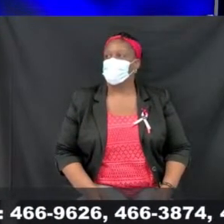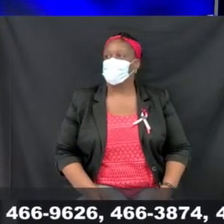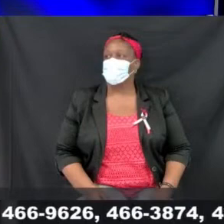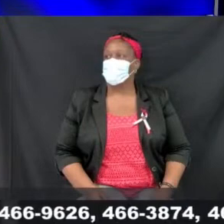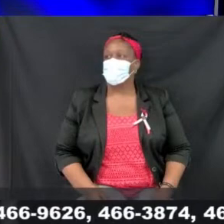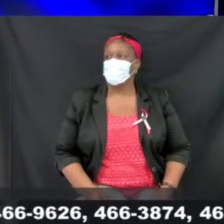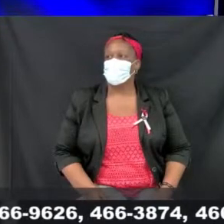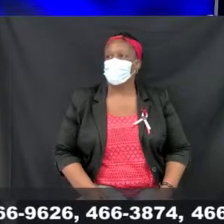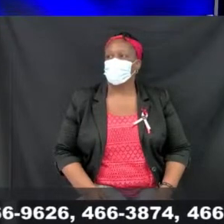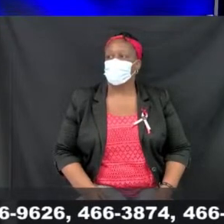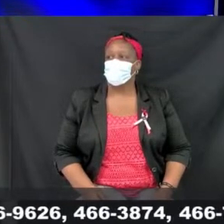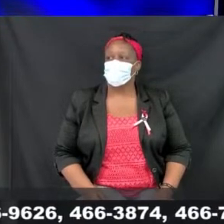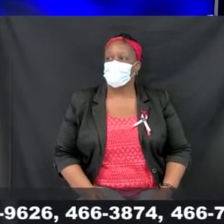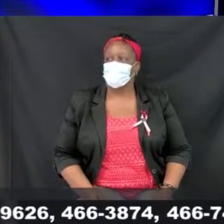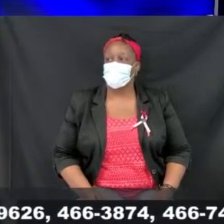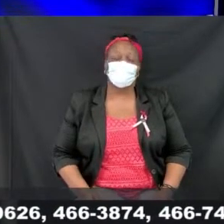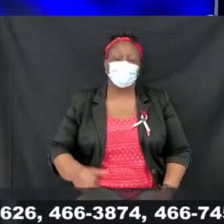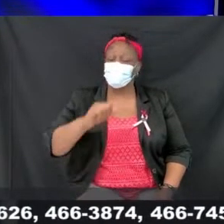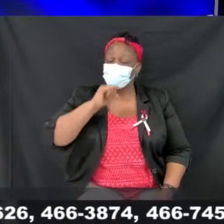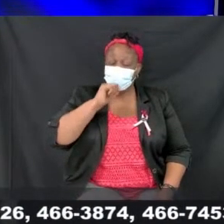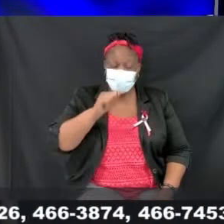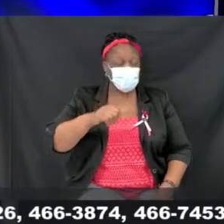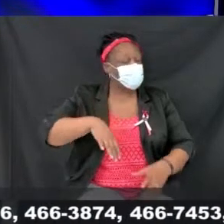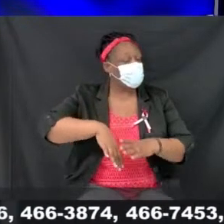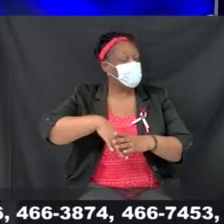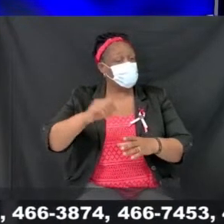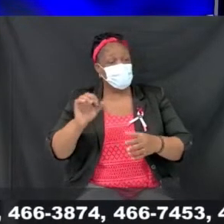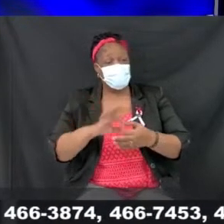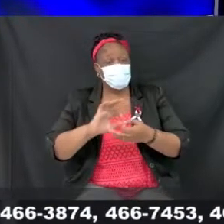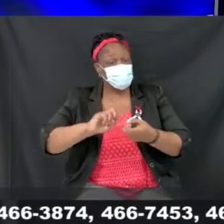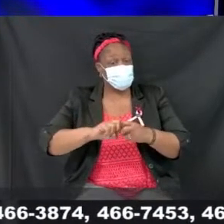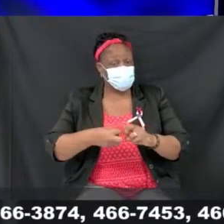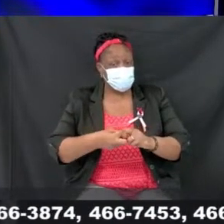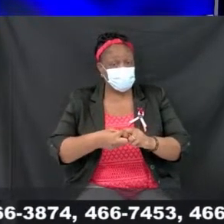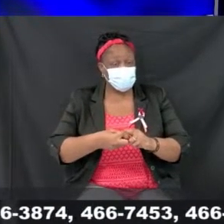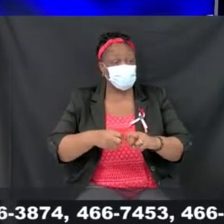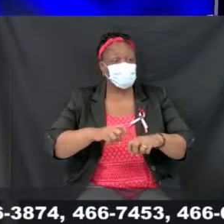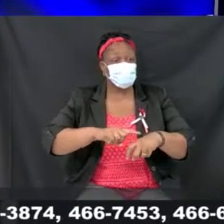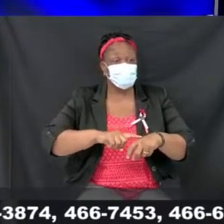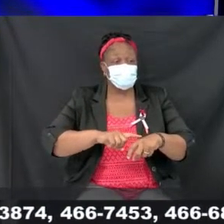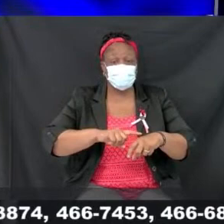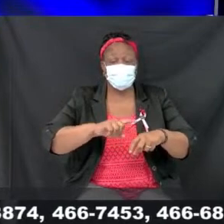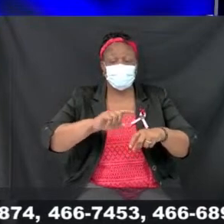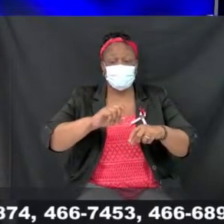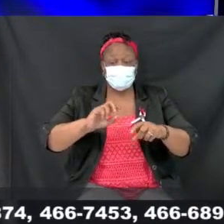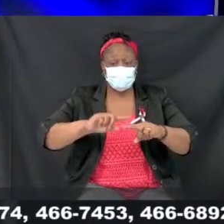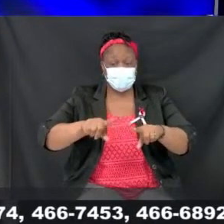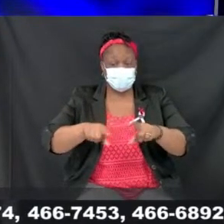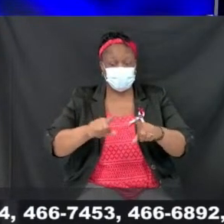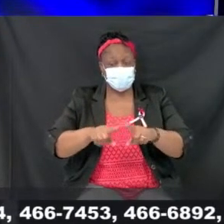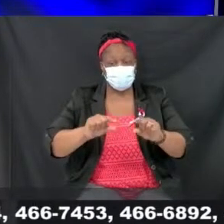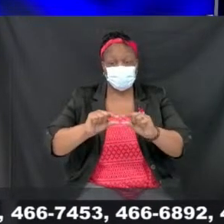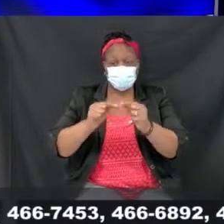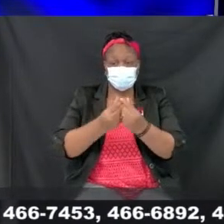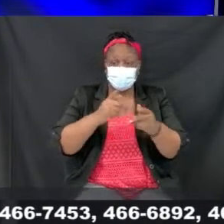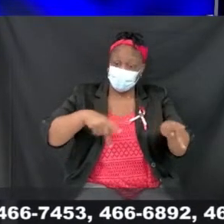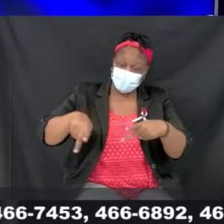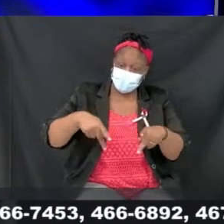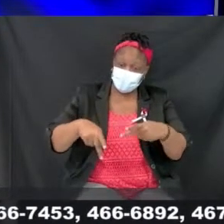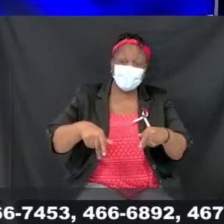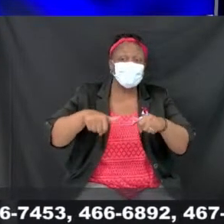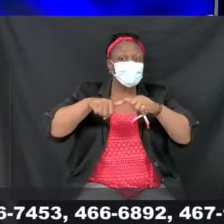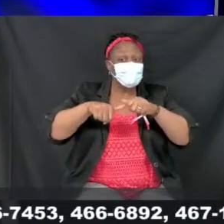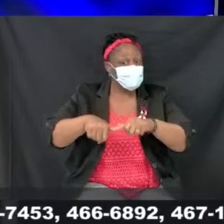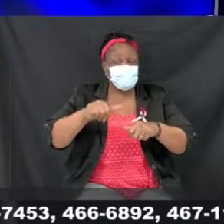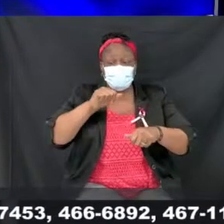an indication that we are not yet out of the woods. Social activities are still restricted and